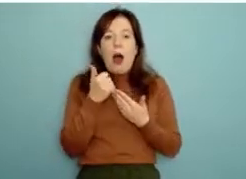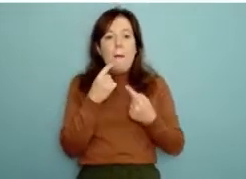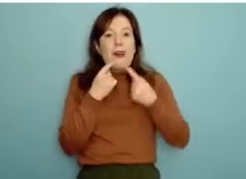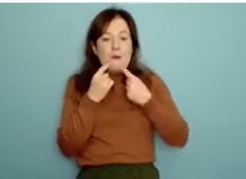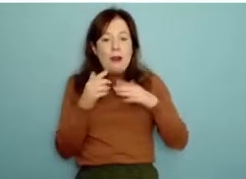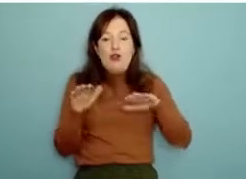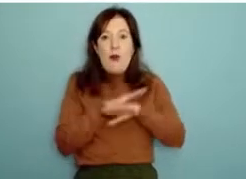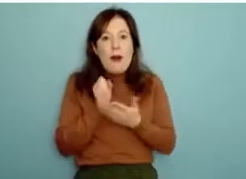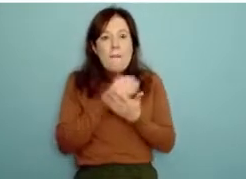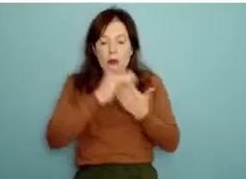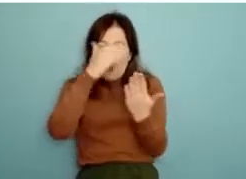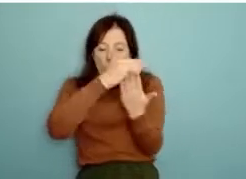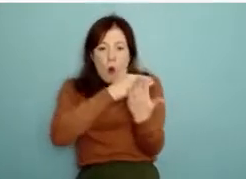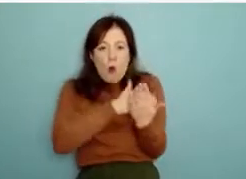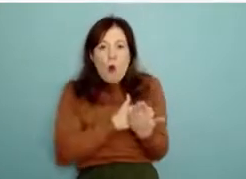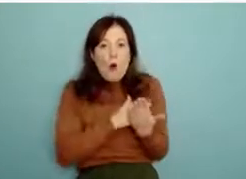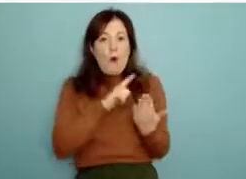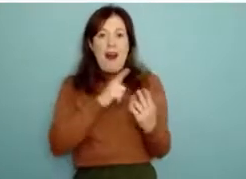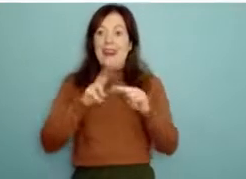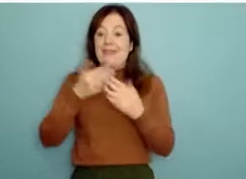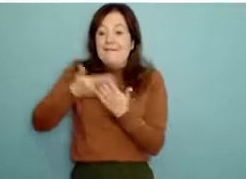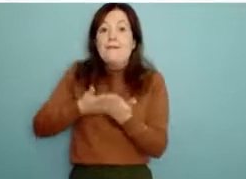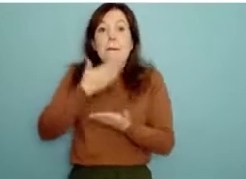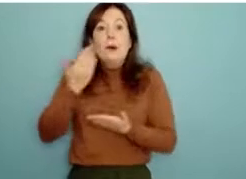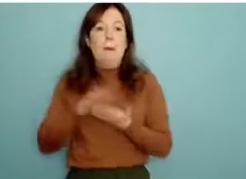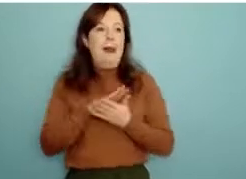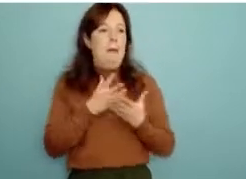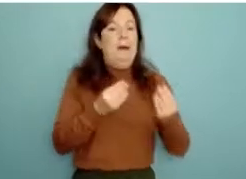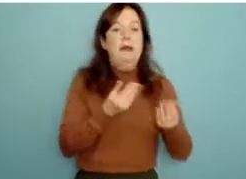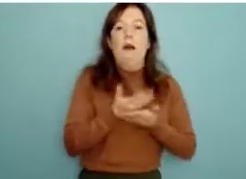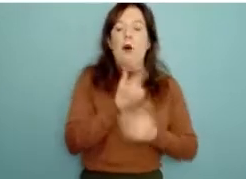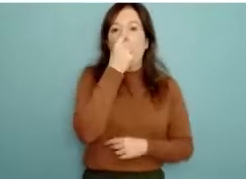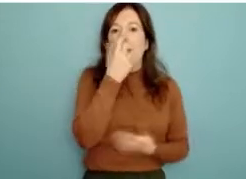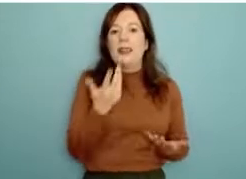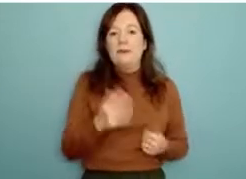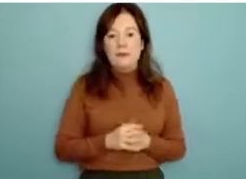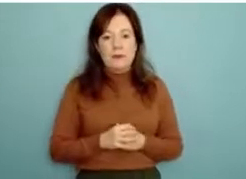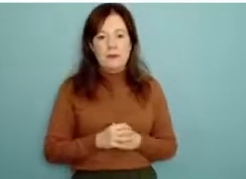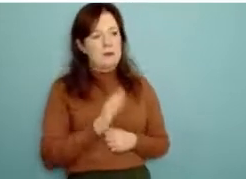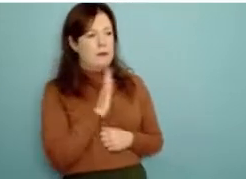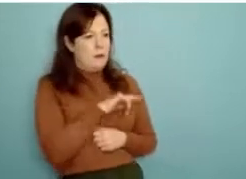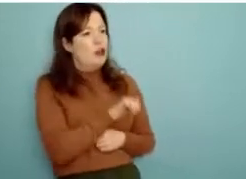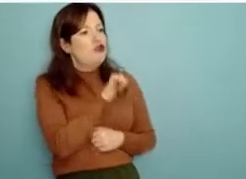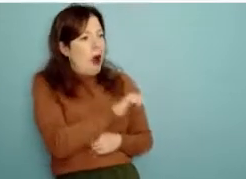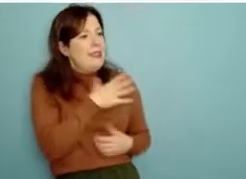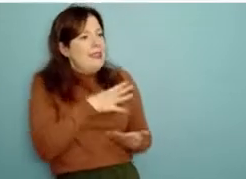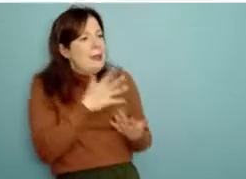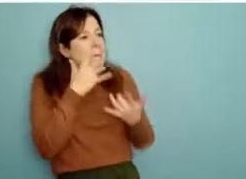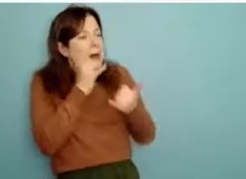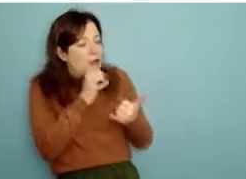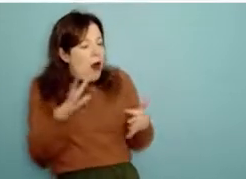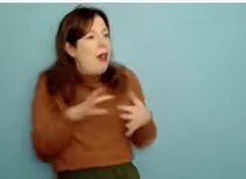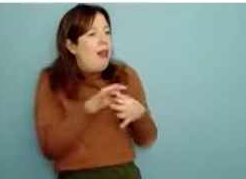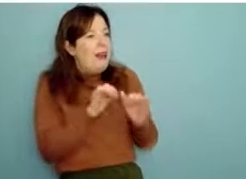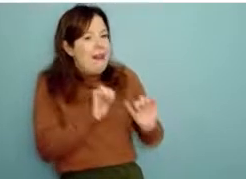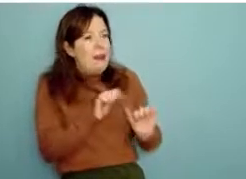I think that's a really good point. Certainly also about making the measures meaningful. I think your next slide reflects something you told